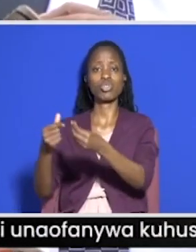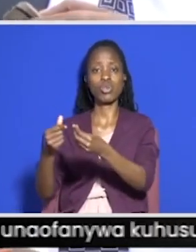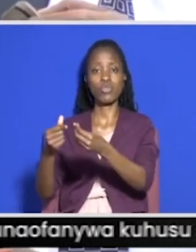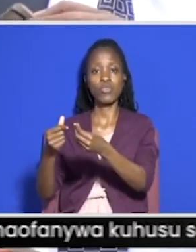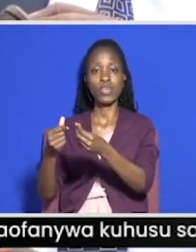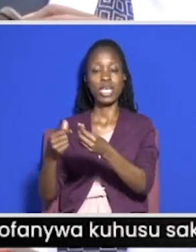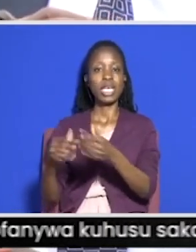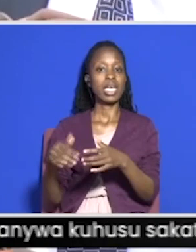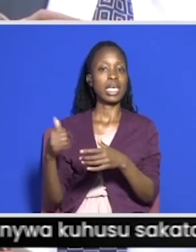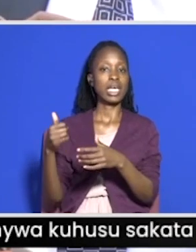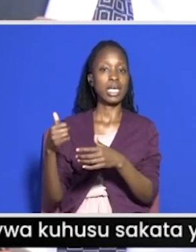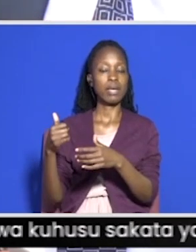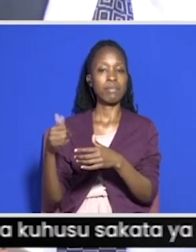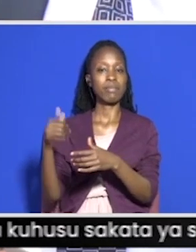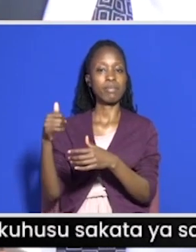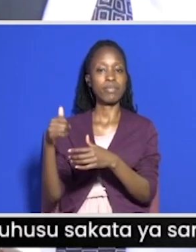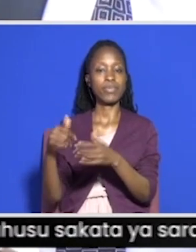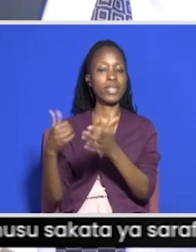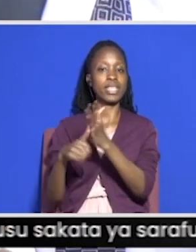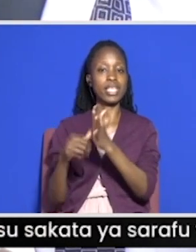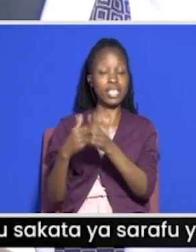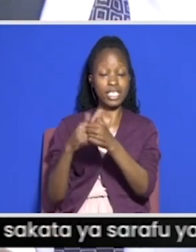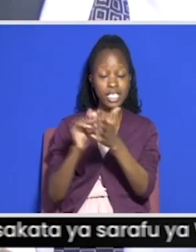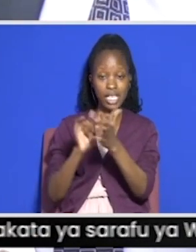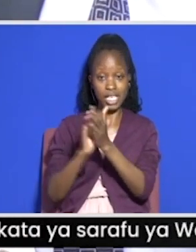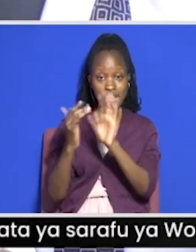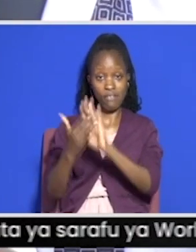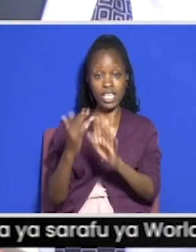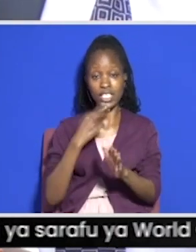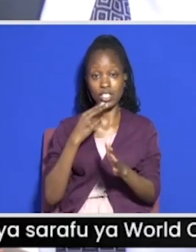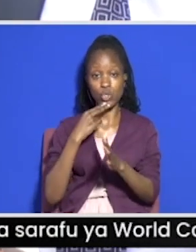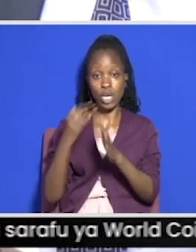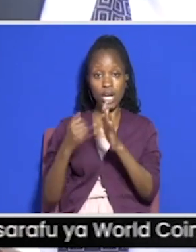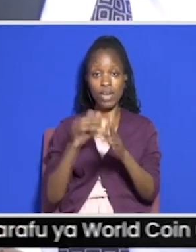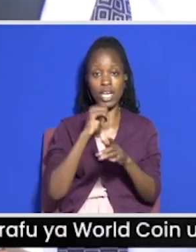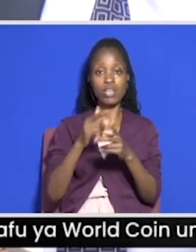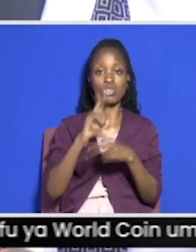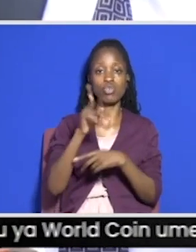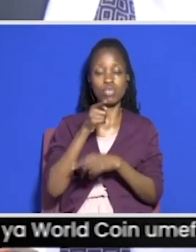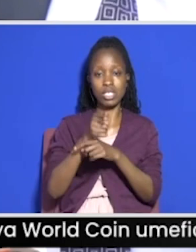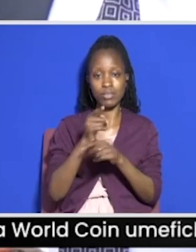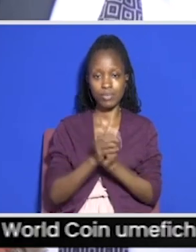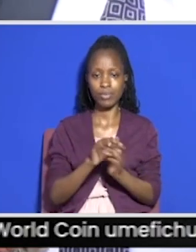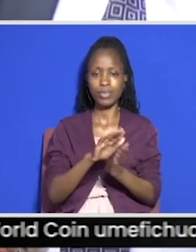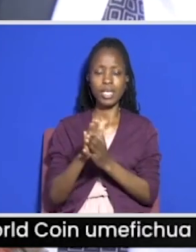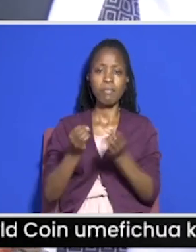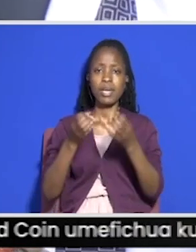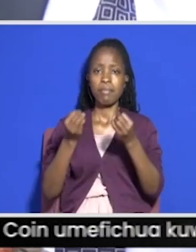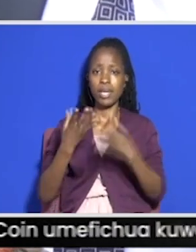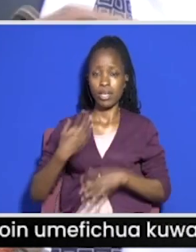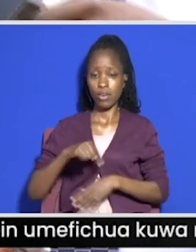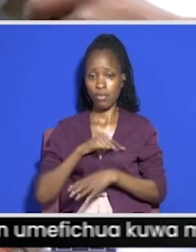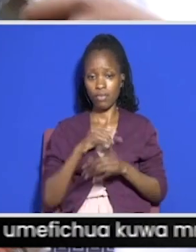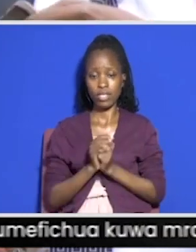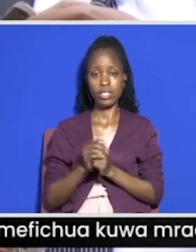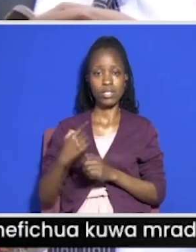yanayohusu ufufuaji wa sekta ndogo ya sukari nchini, wala si kwa kutumia vitisho. And that a lot of us